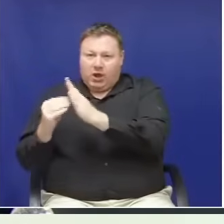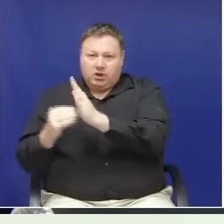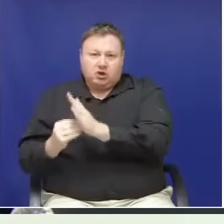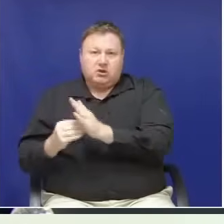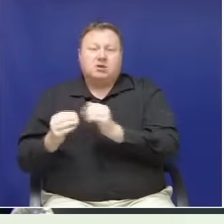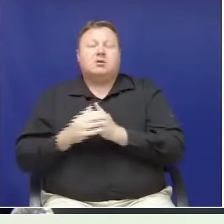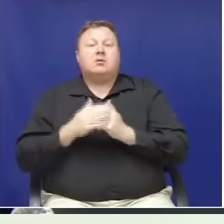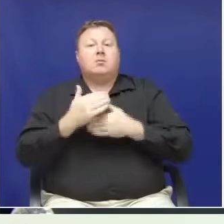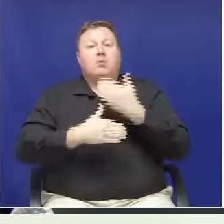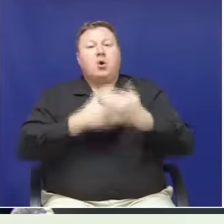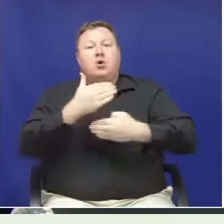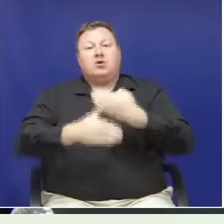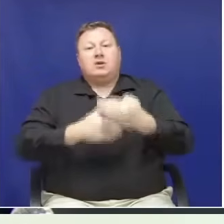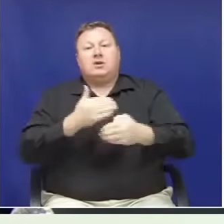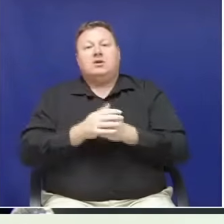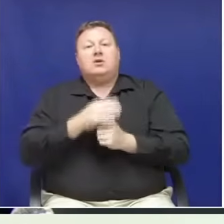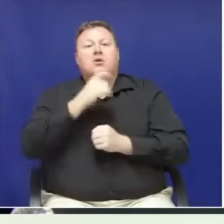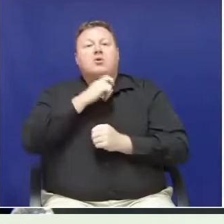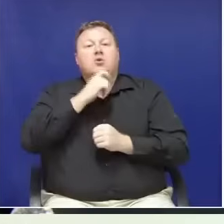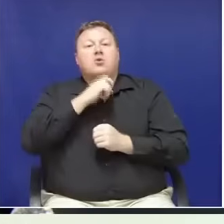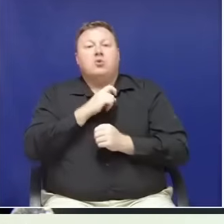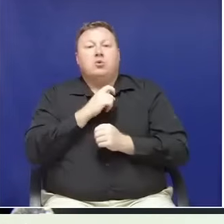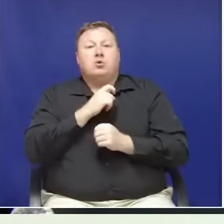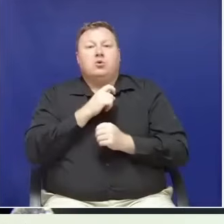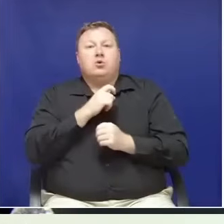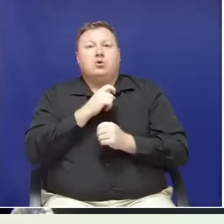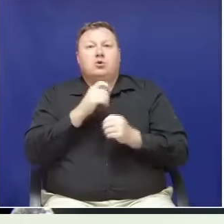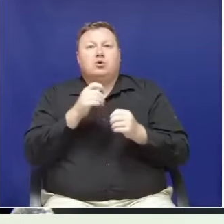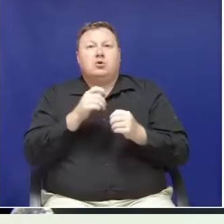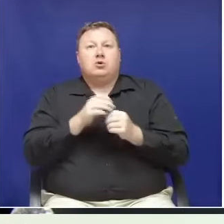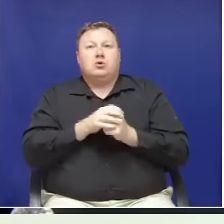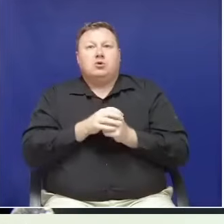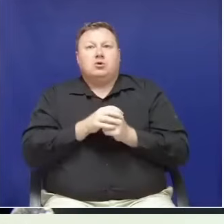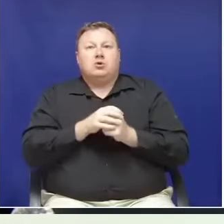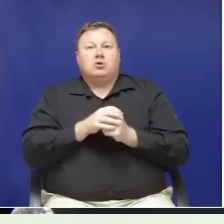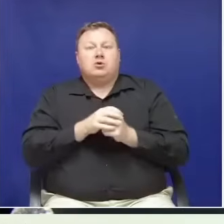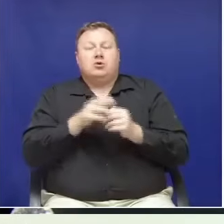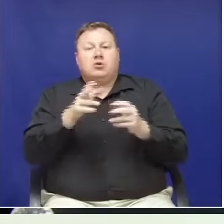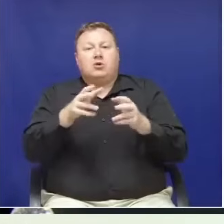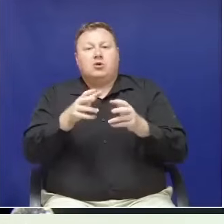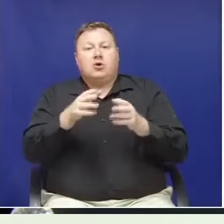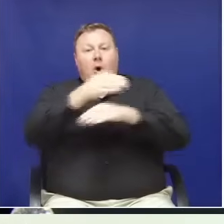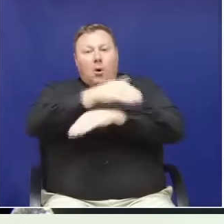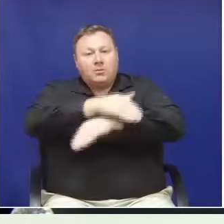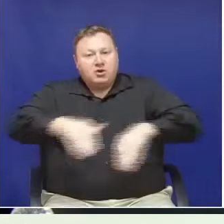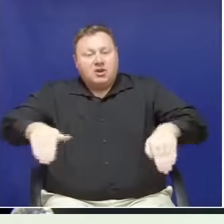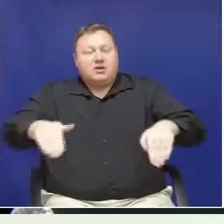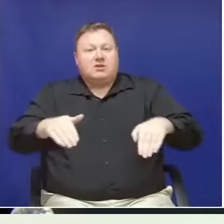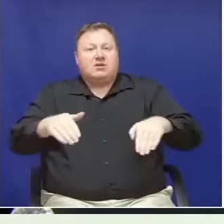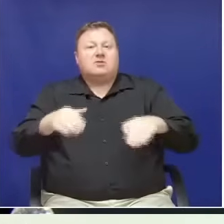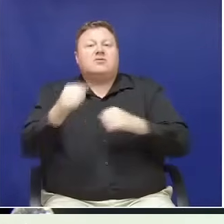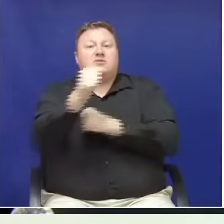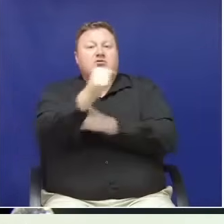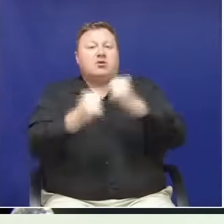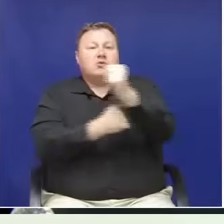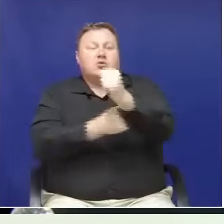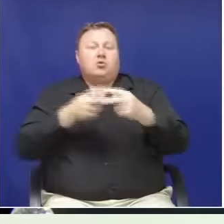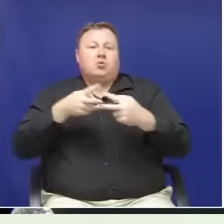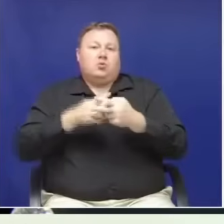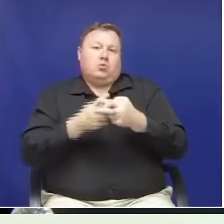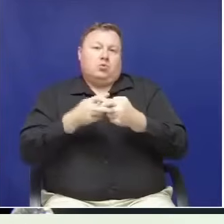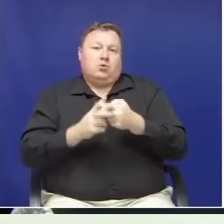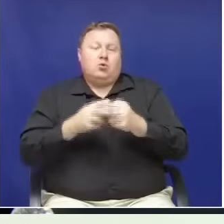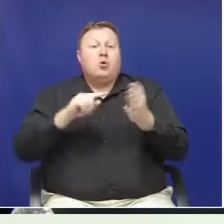process involves the utilisation of an objective structural tool which employs the scoring system